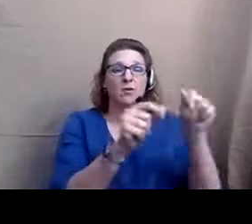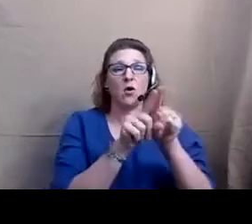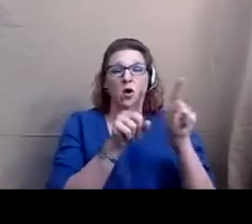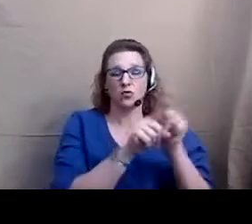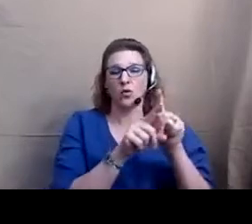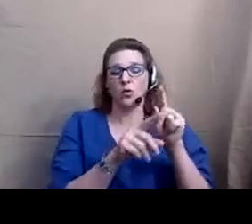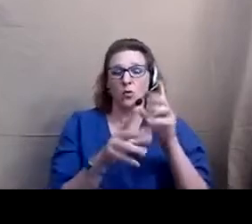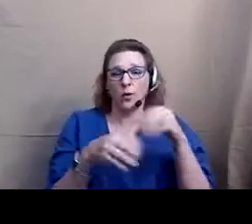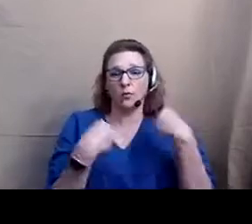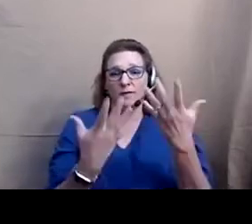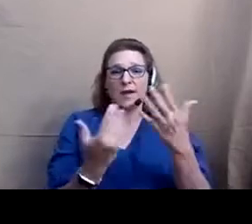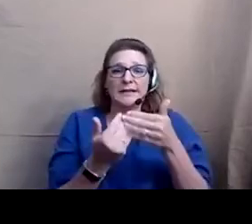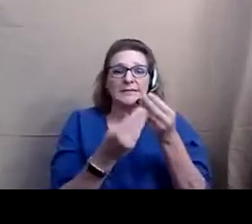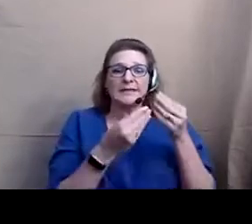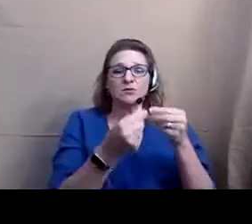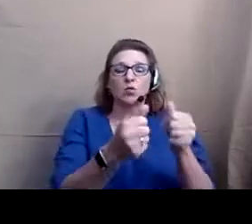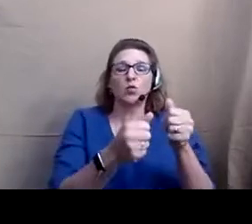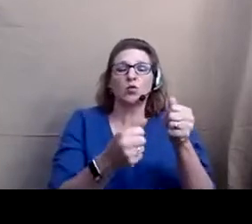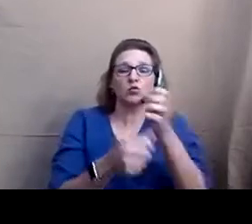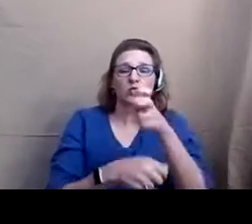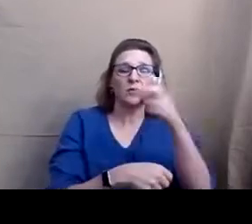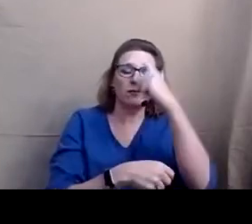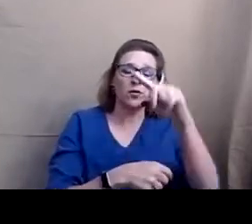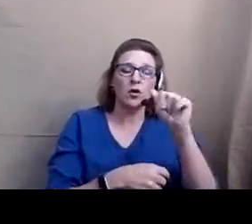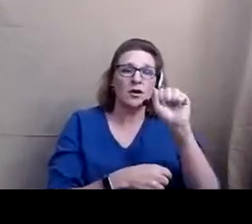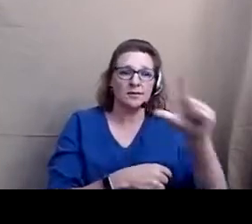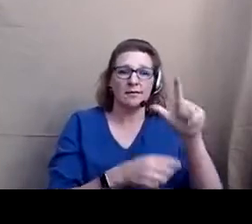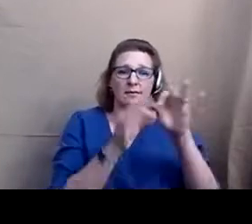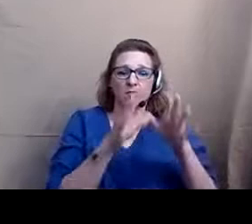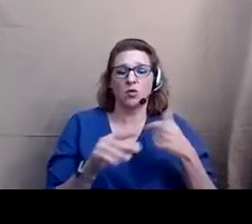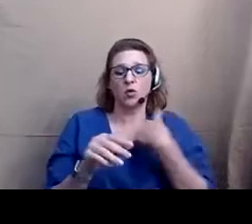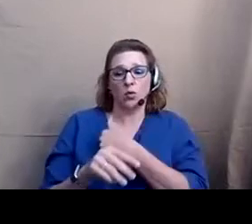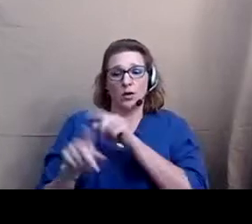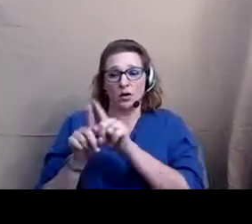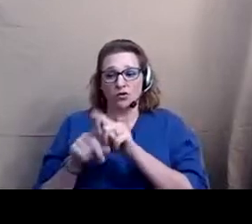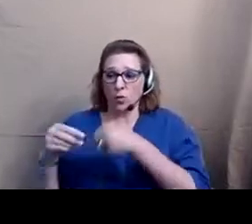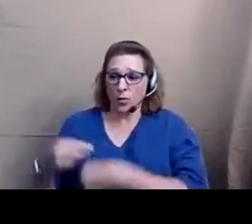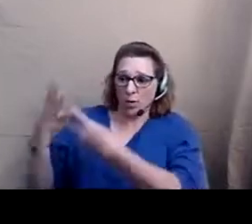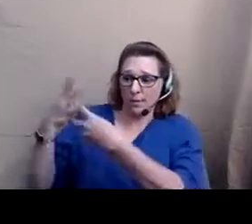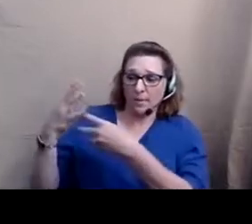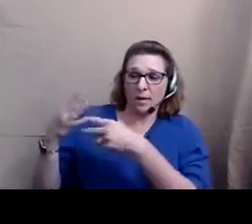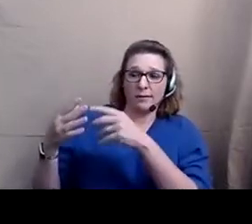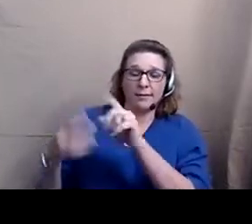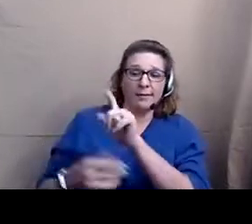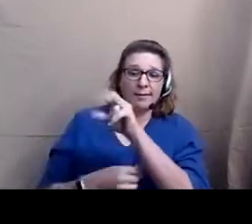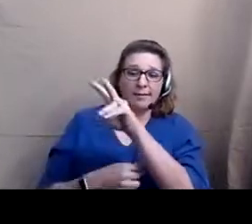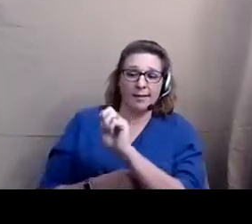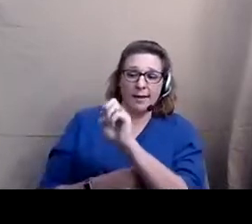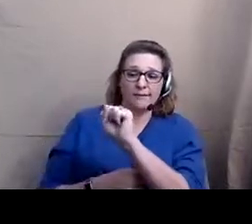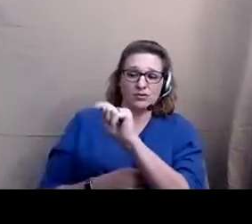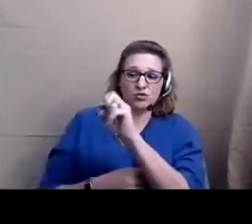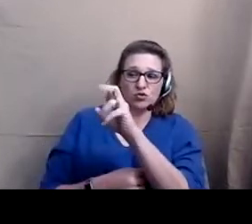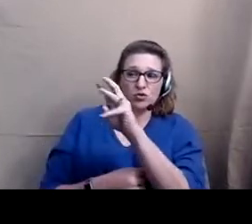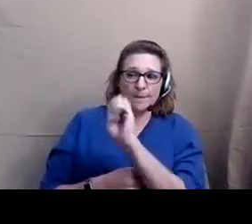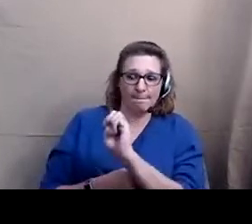interpreter. I will also periodically check our live stream on the YouTube page for any questions.